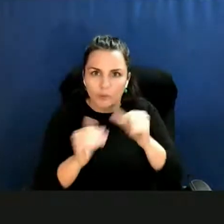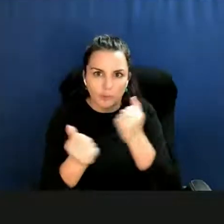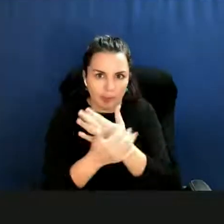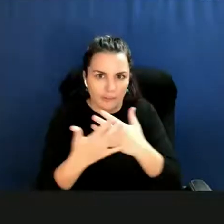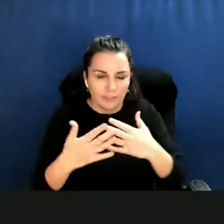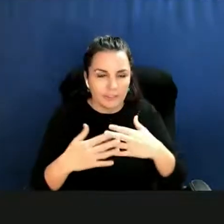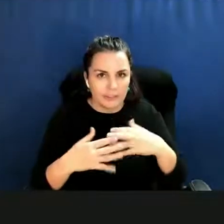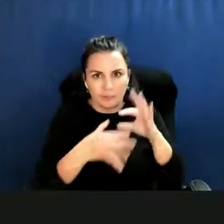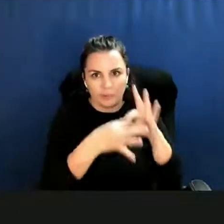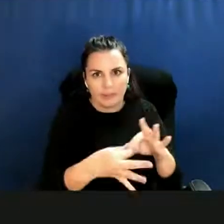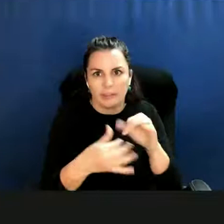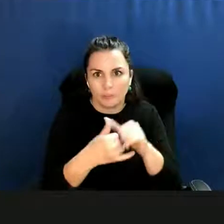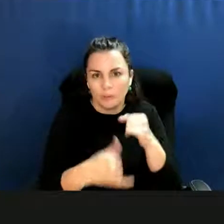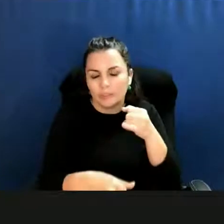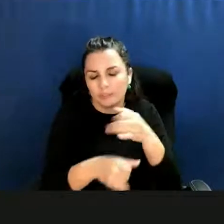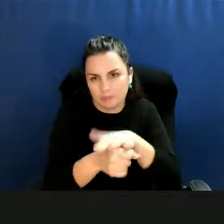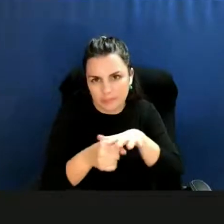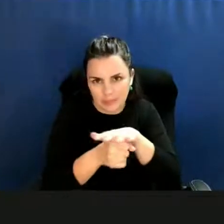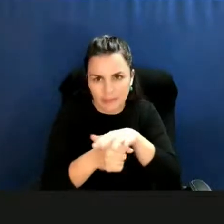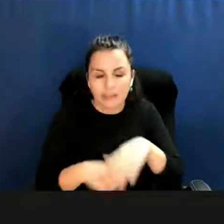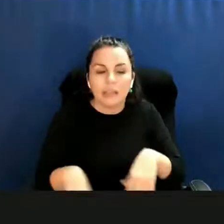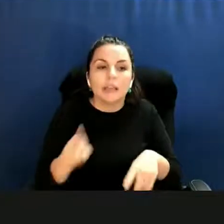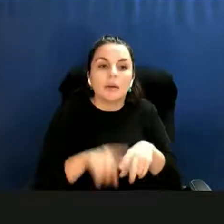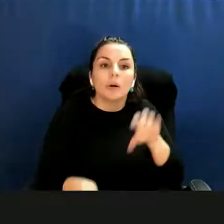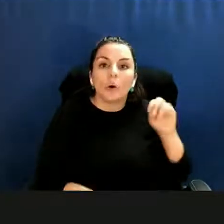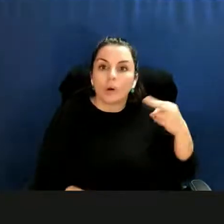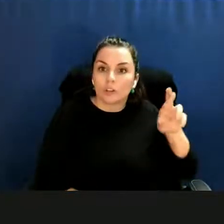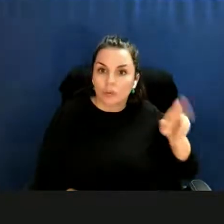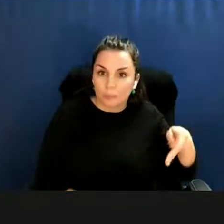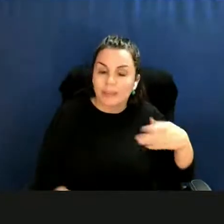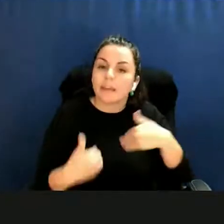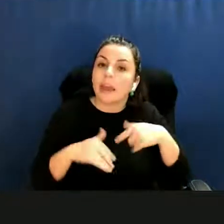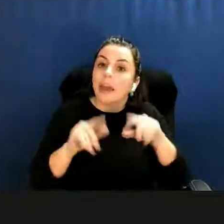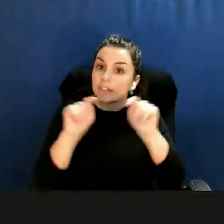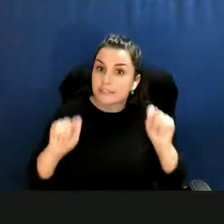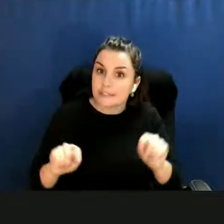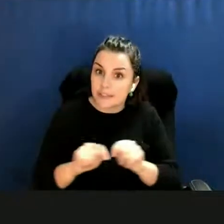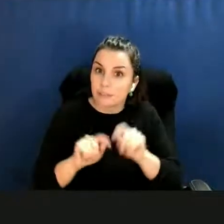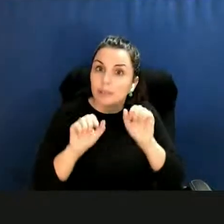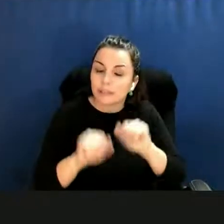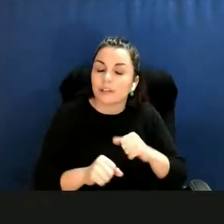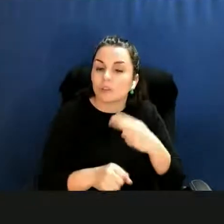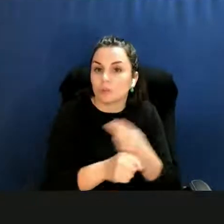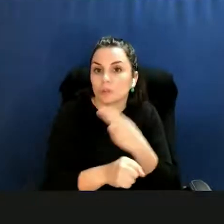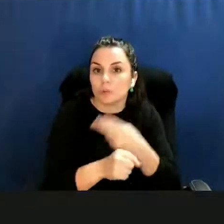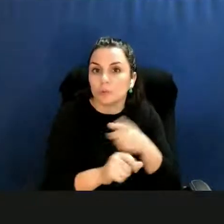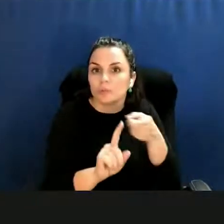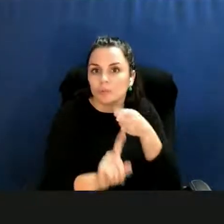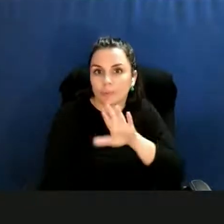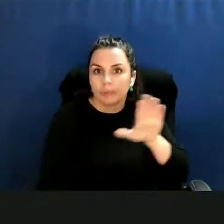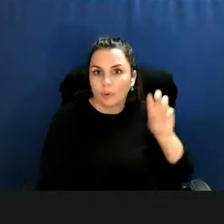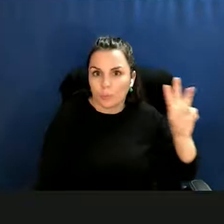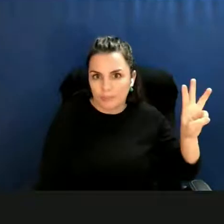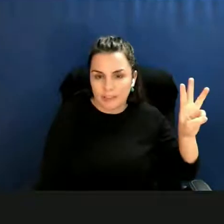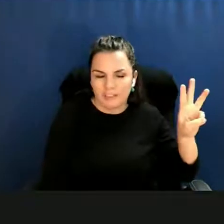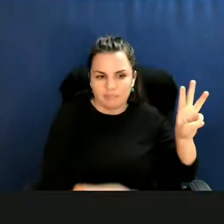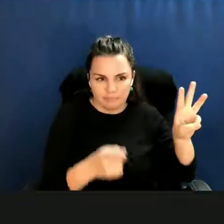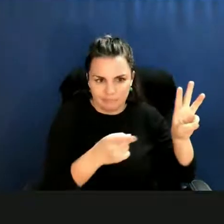site. OHRP has a sample authorization agreement on their website, and the link is